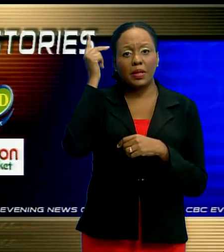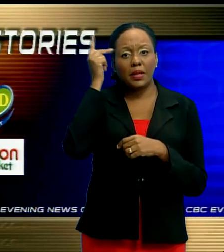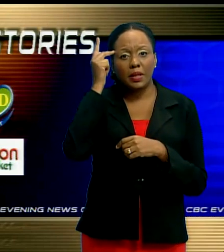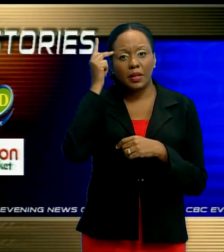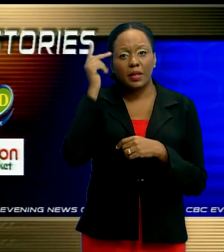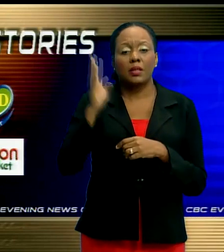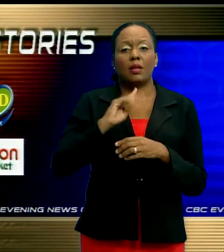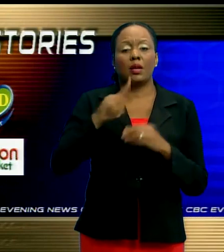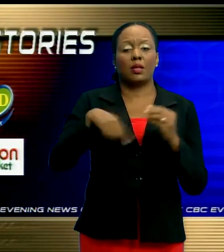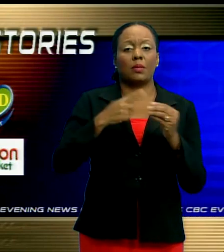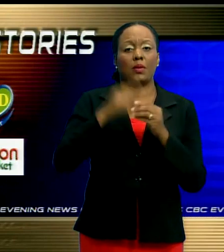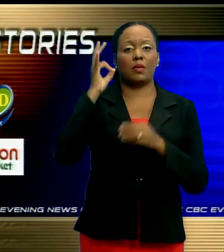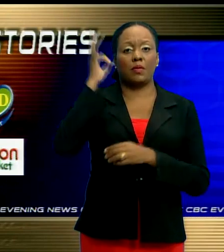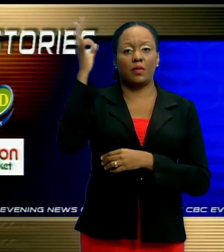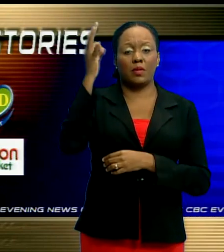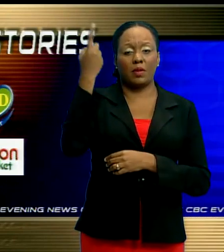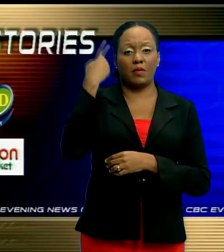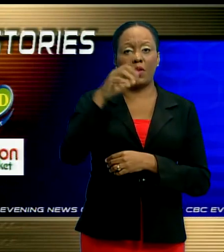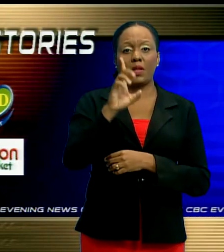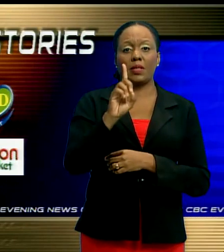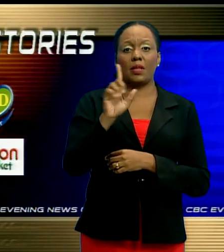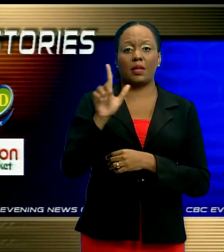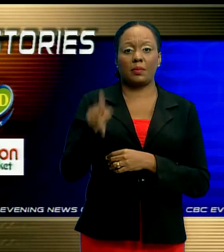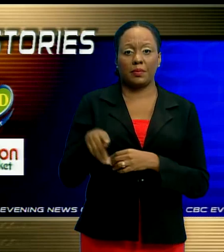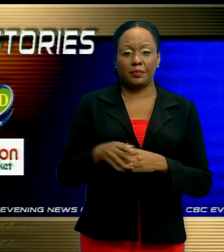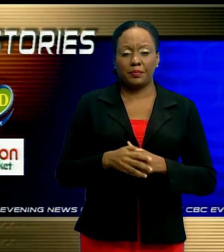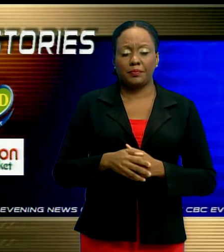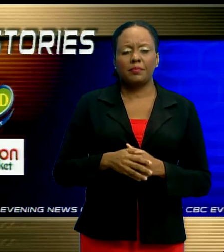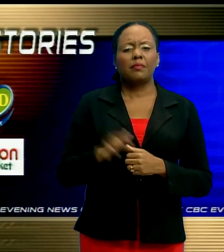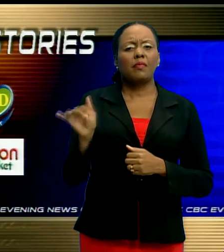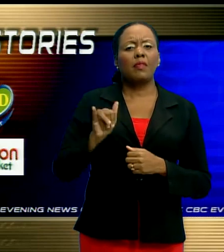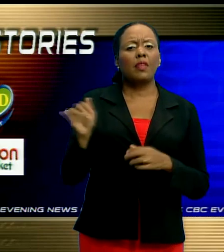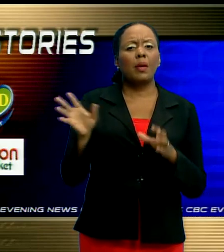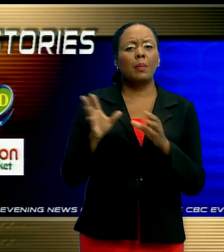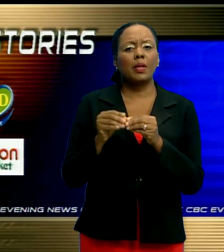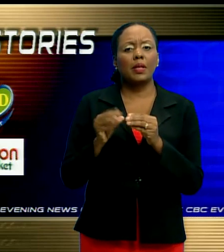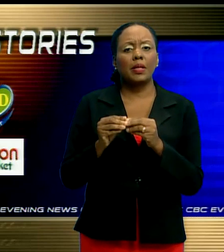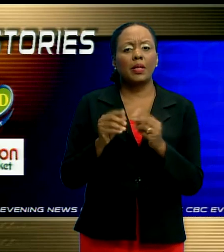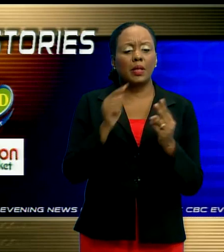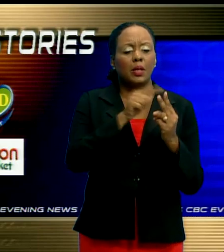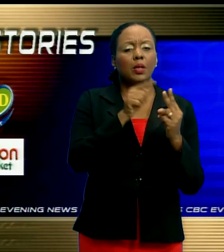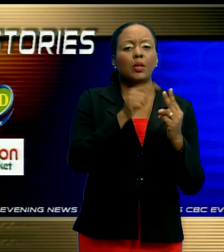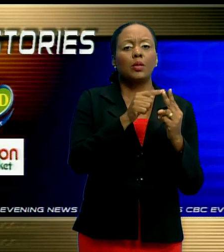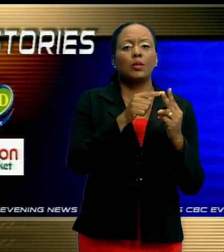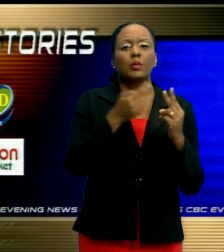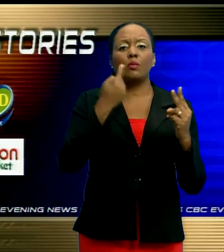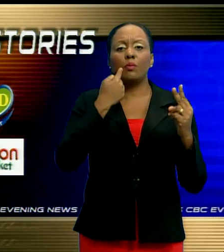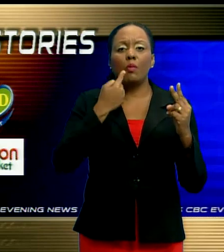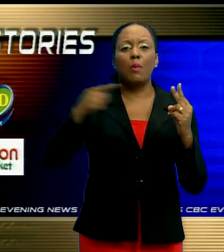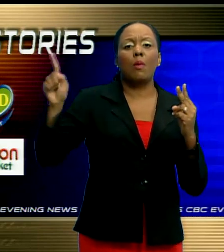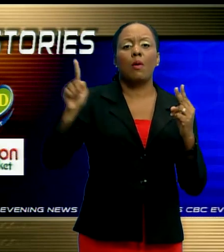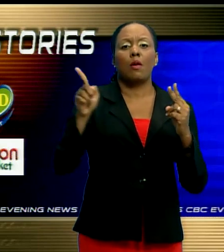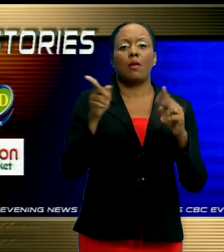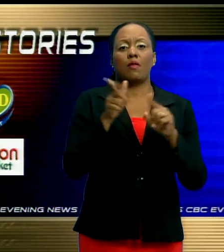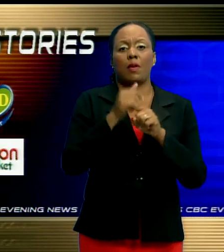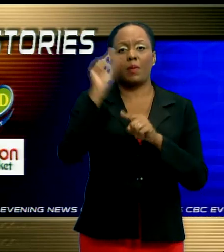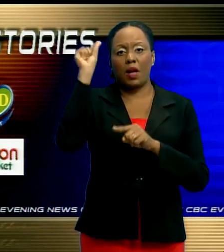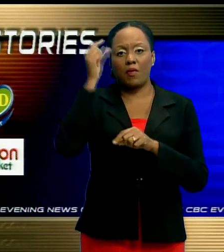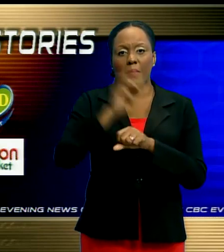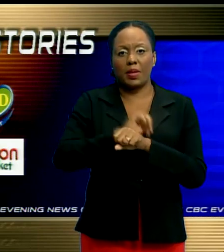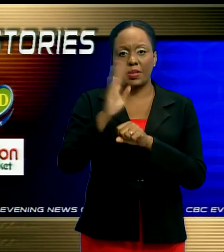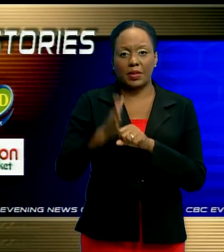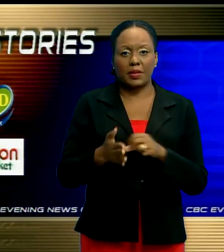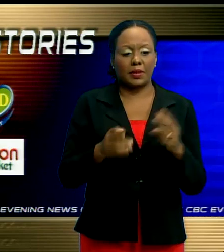Course, Defining the Future. And that meeting also heard at least two major announcements from government ministers, one of them